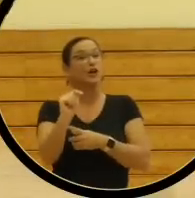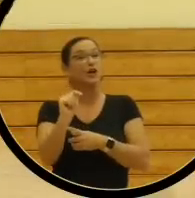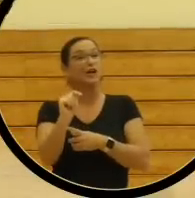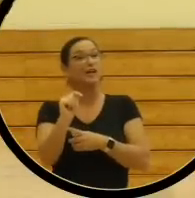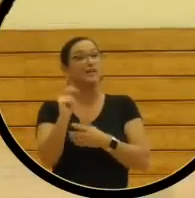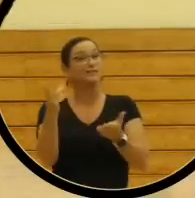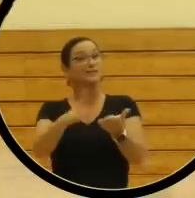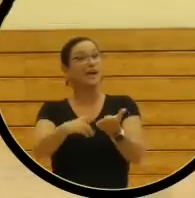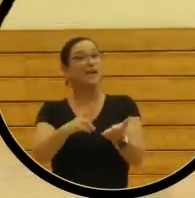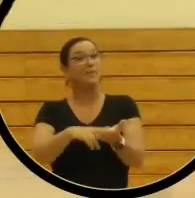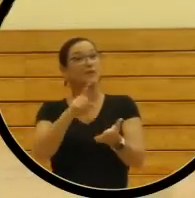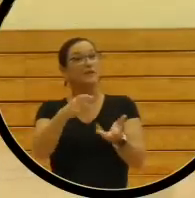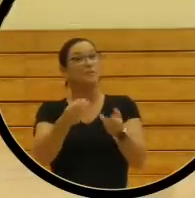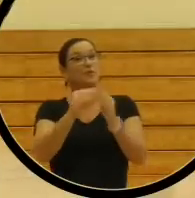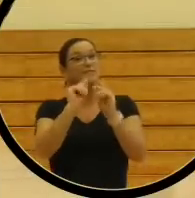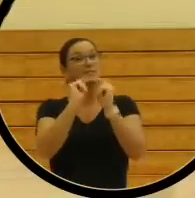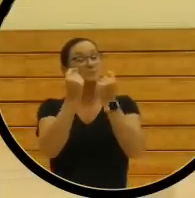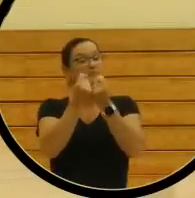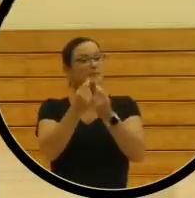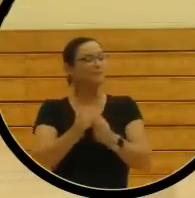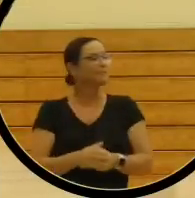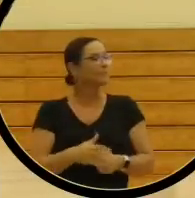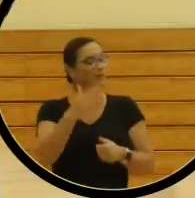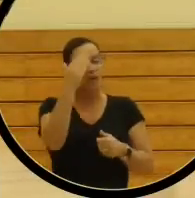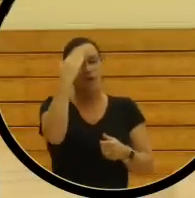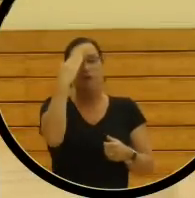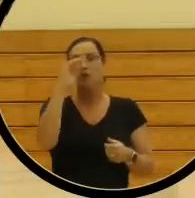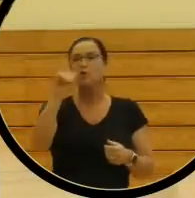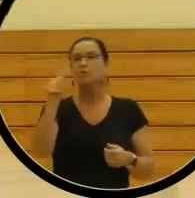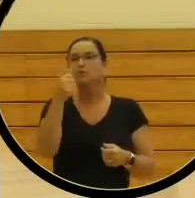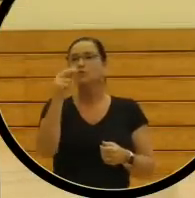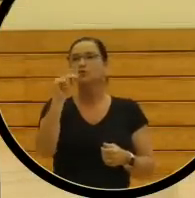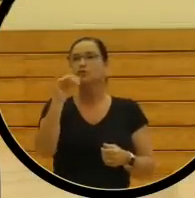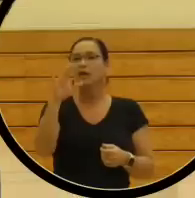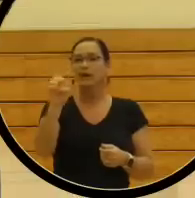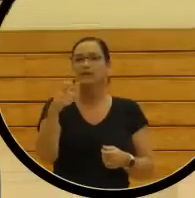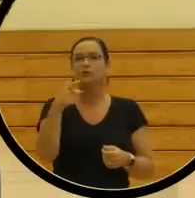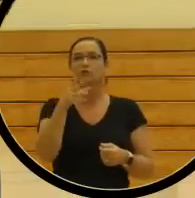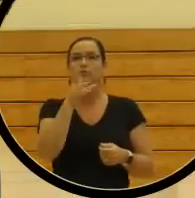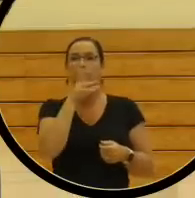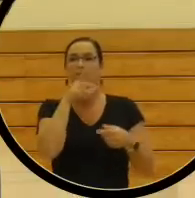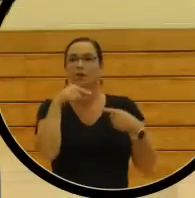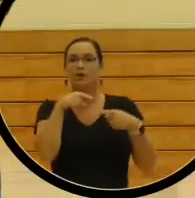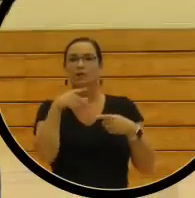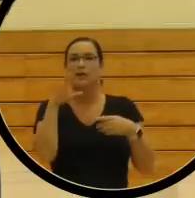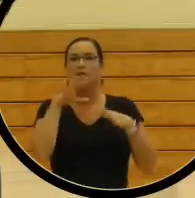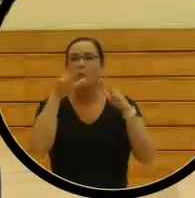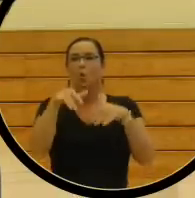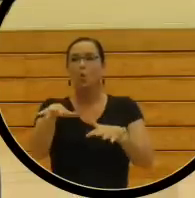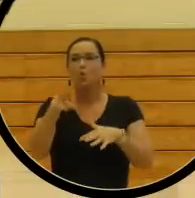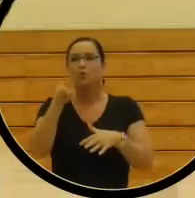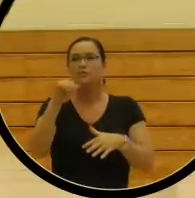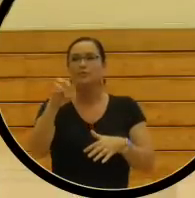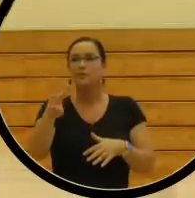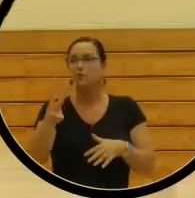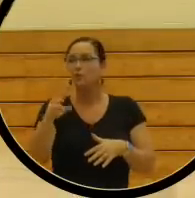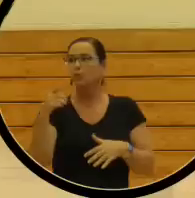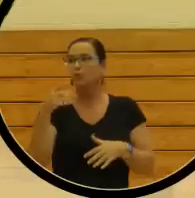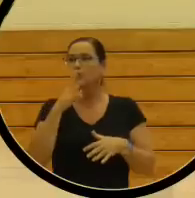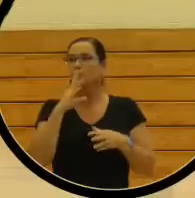here. I know Janice, you spoke in at Ocean View. Do you want to speak again as far